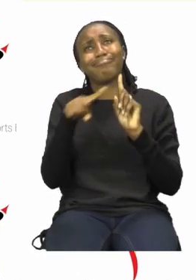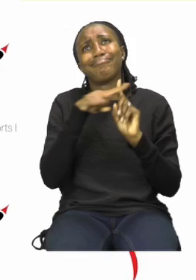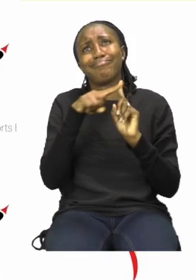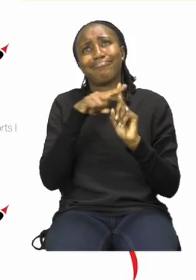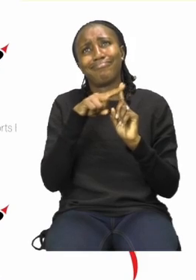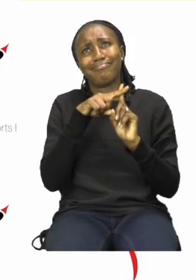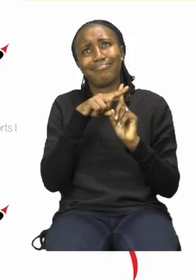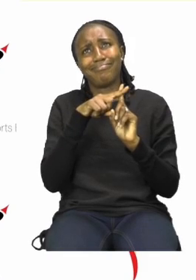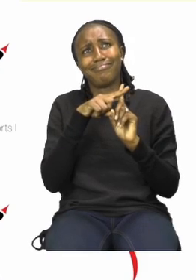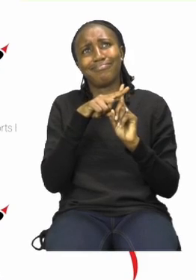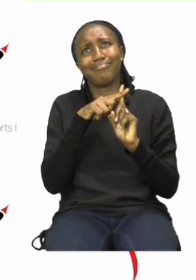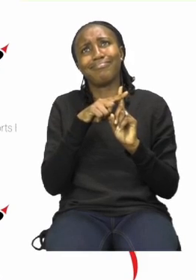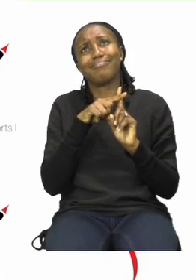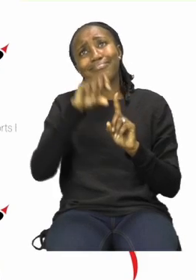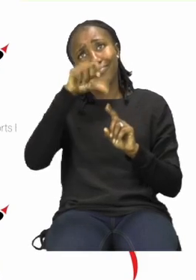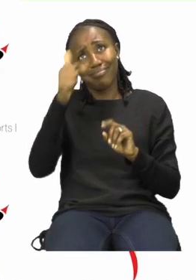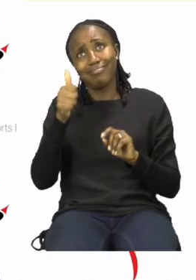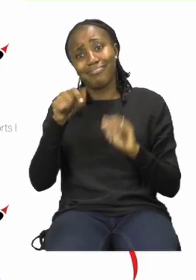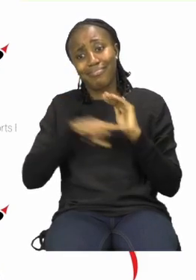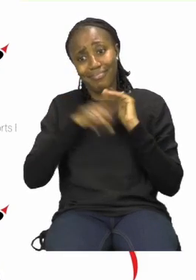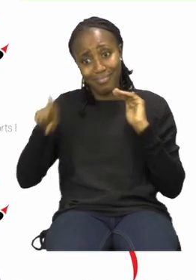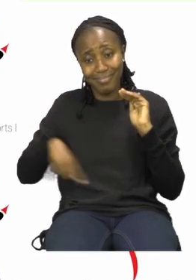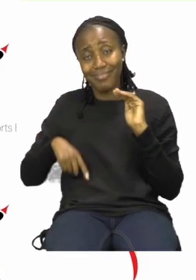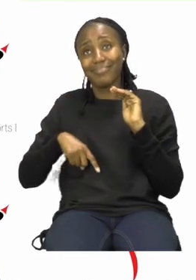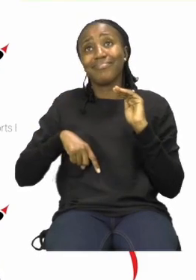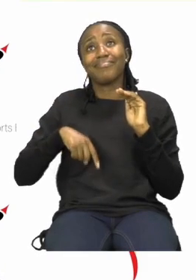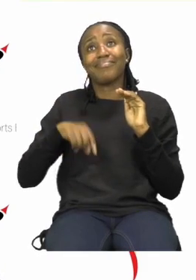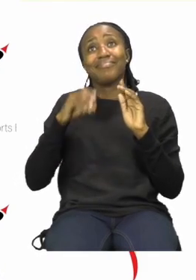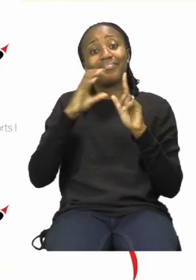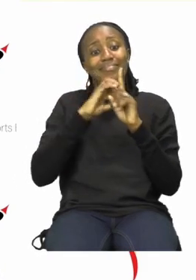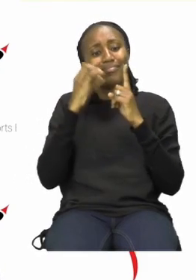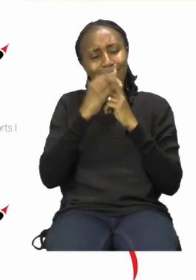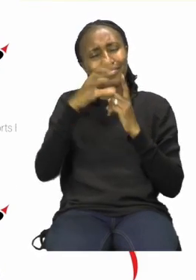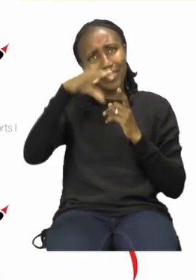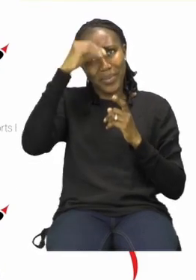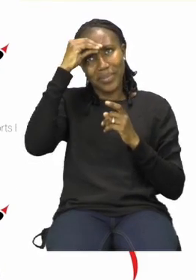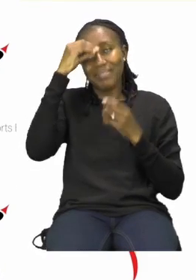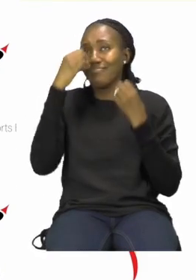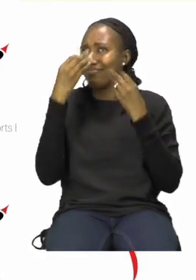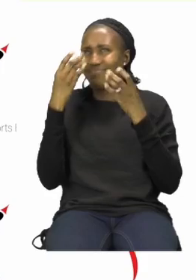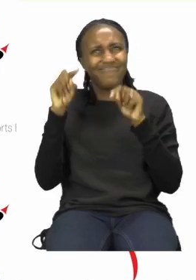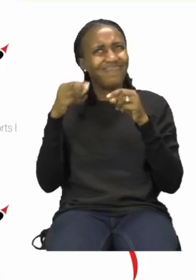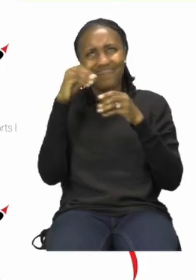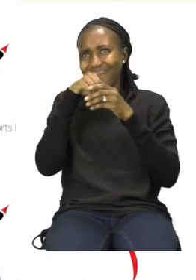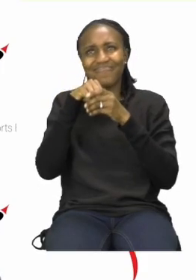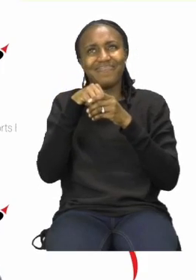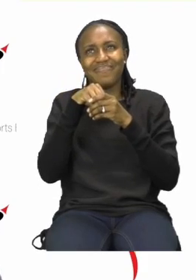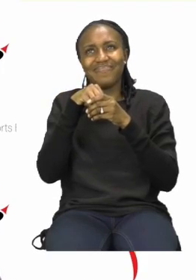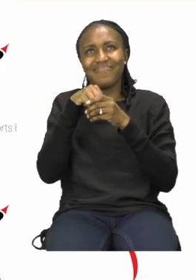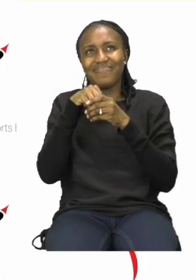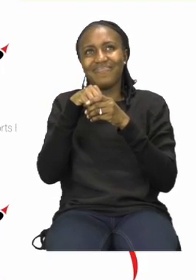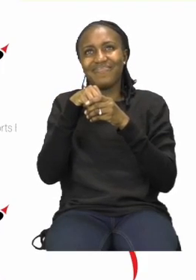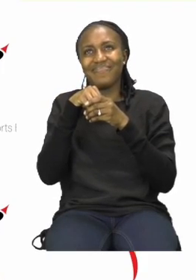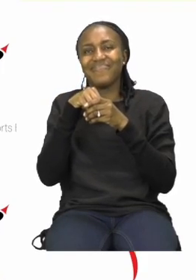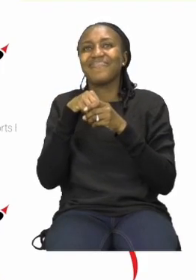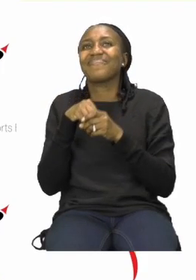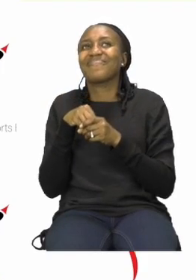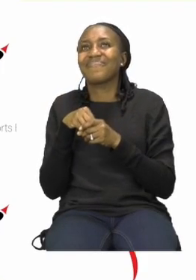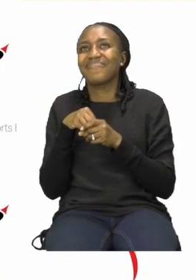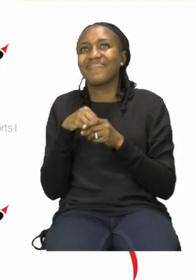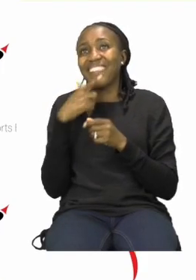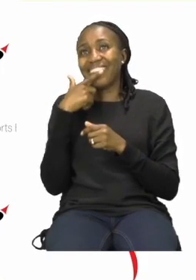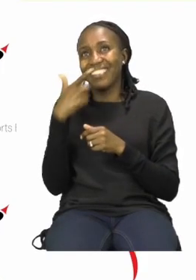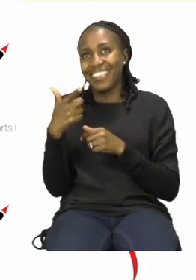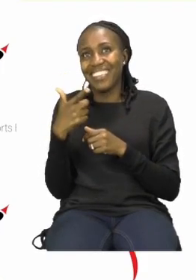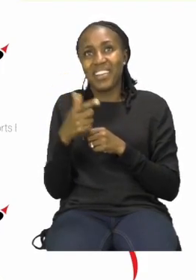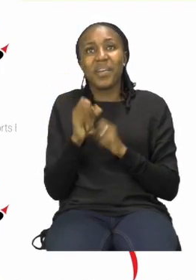about another country's culture. So there's a lot involved. I probably need more time for that. Thank you. Yes,